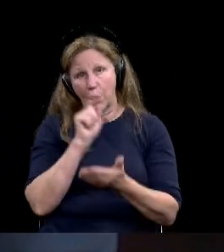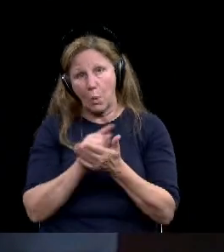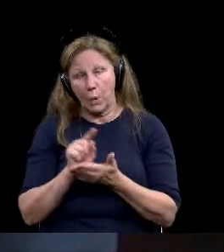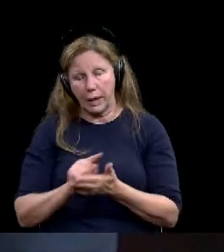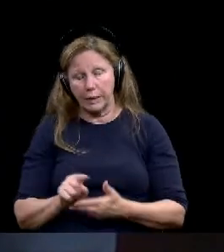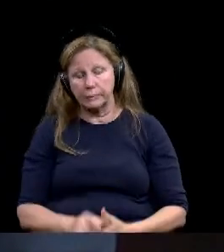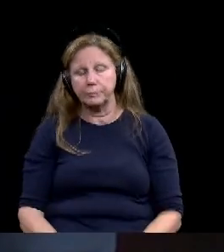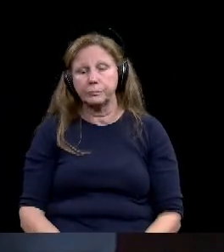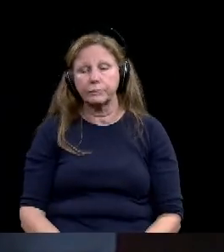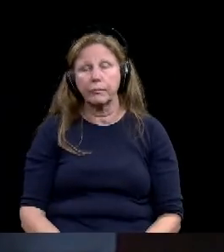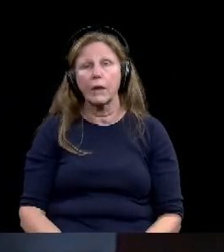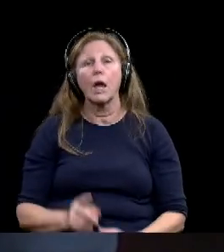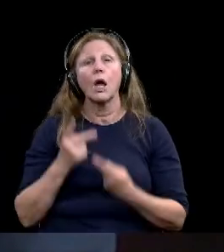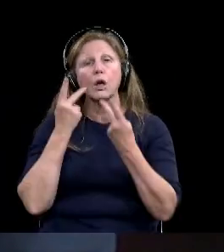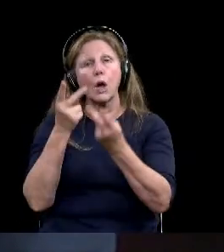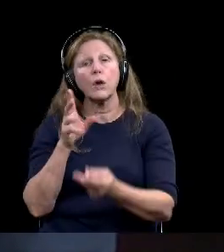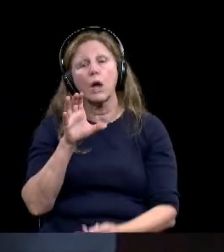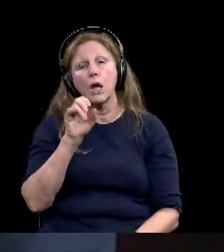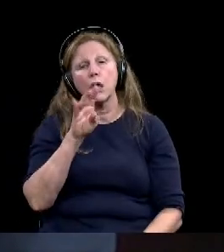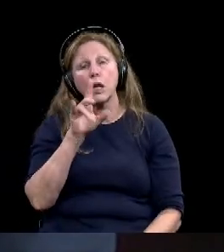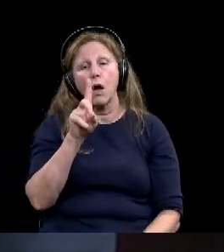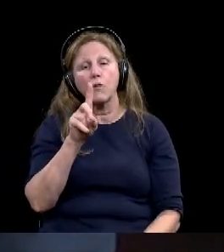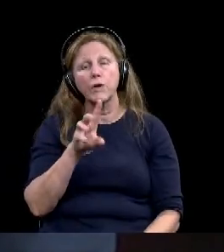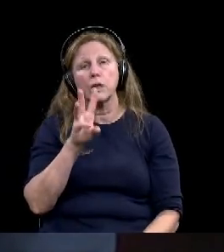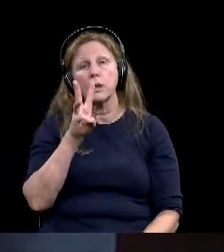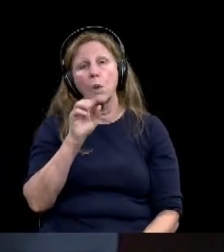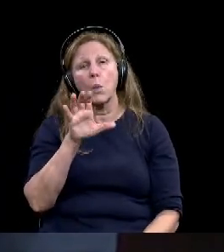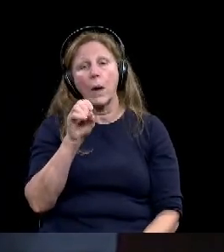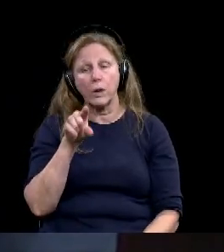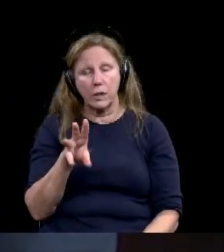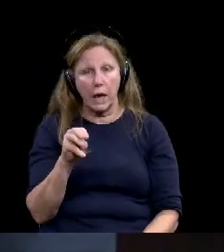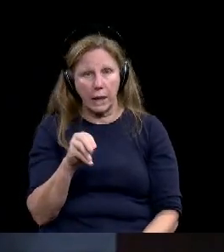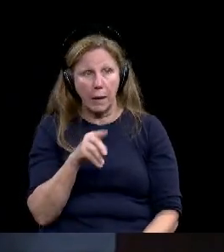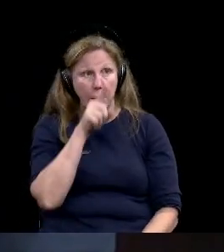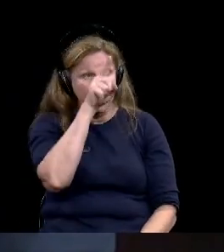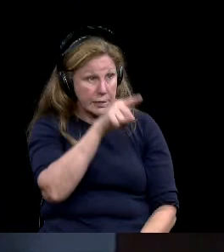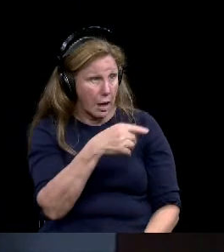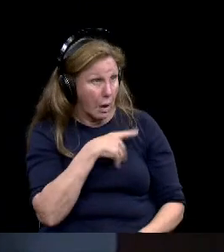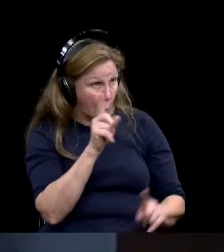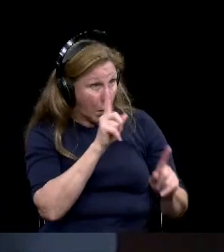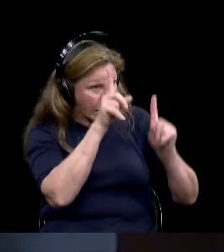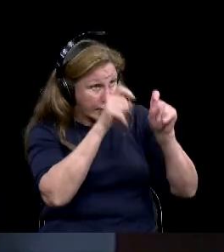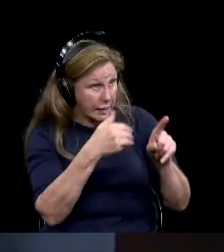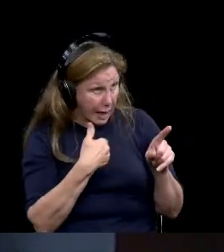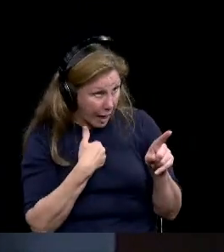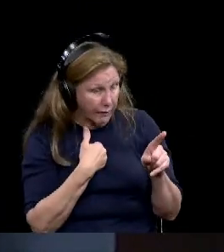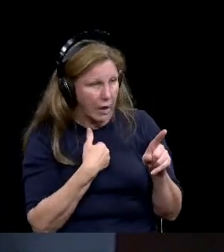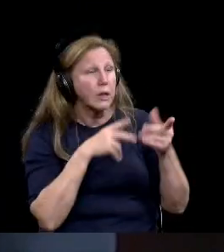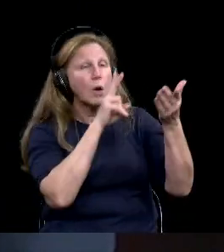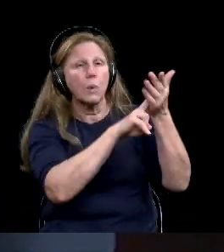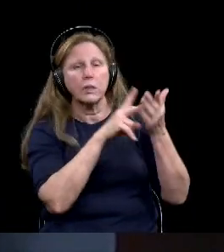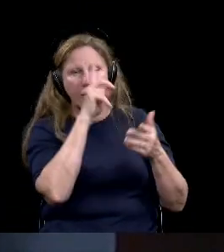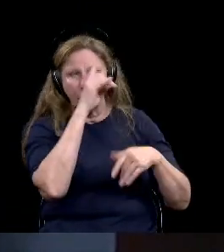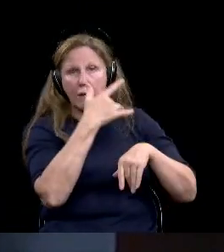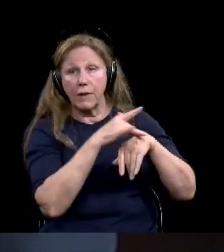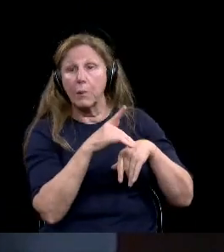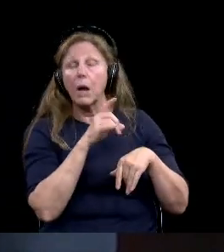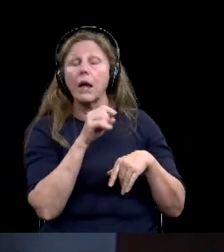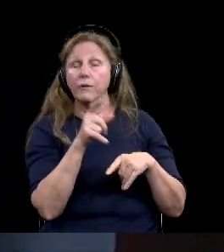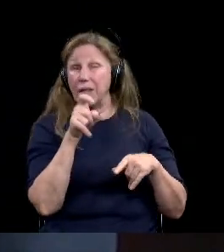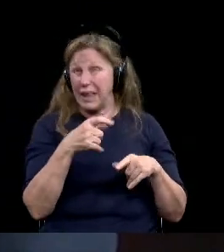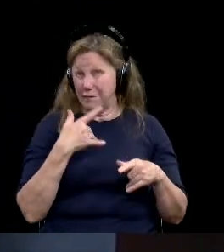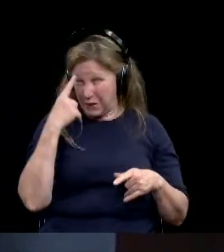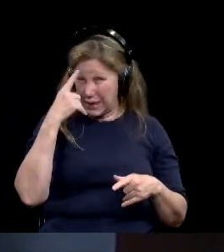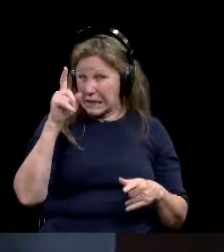register for a test if you think you need one. This is a free resource available to you if you need it. Finally, given our